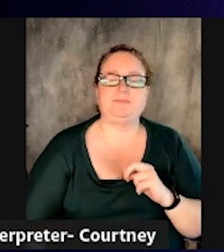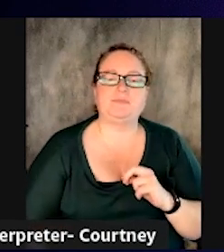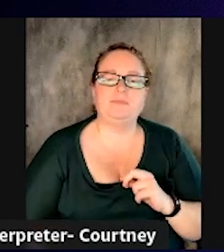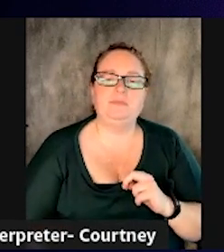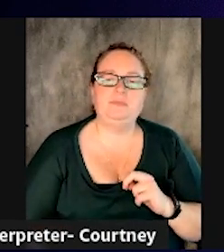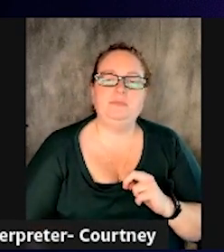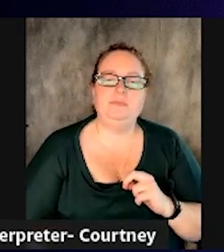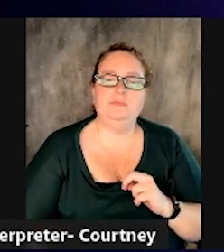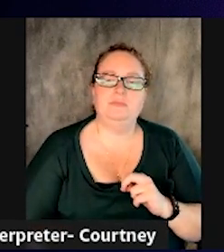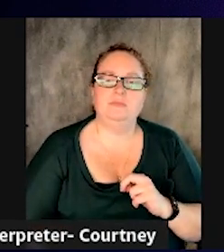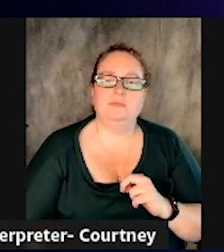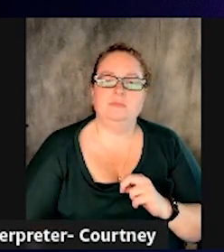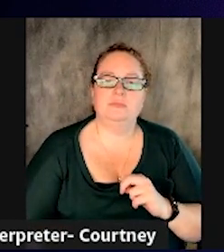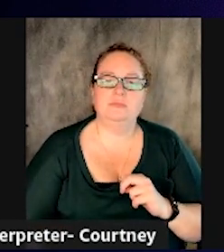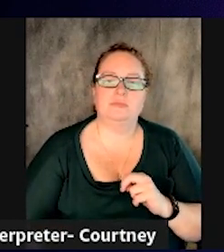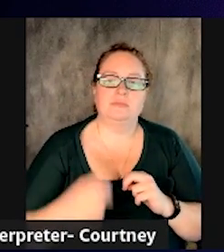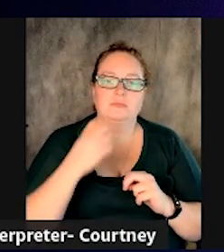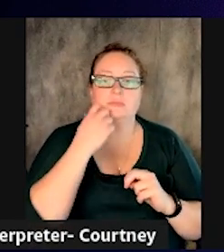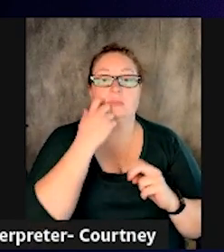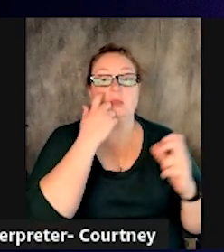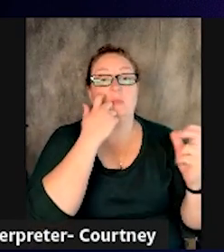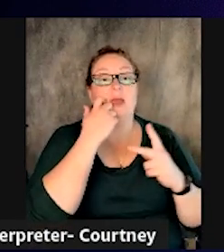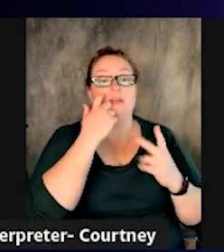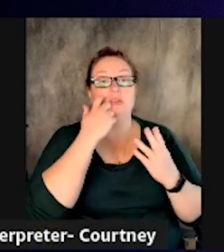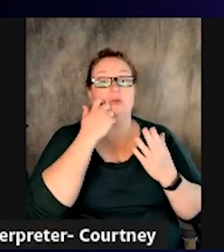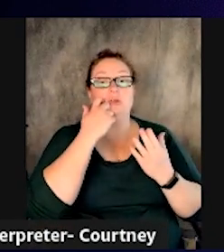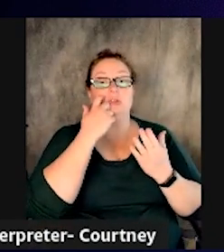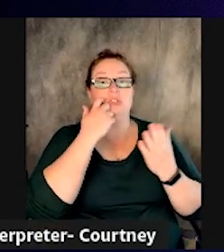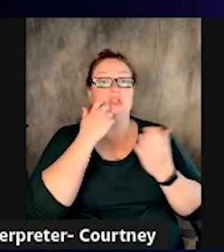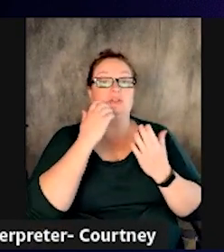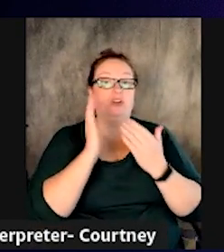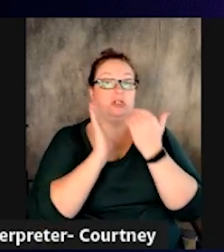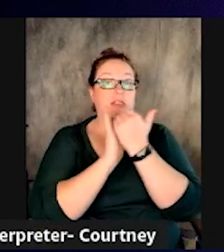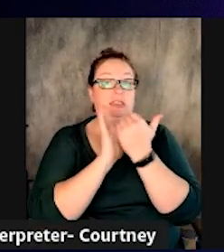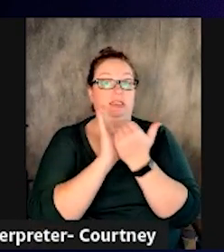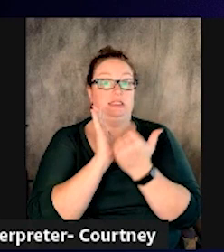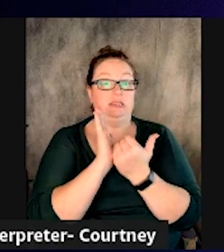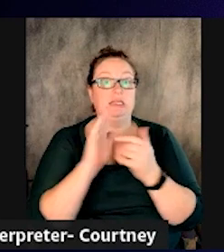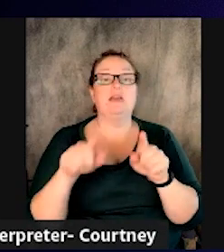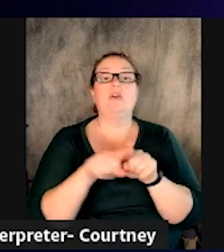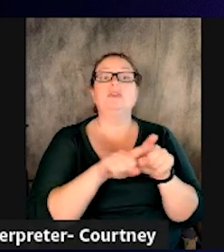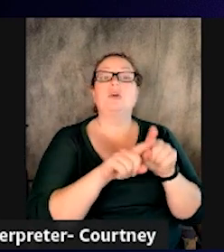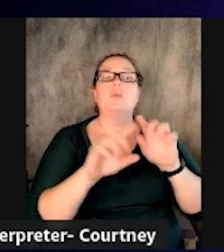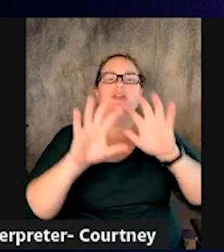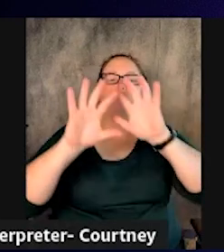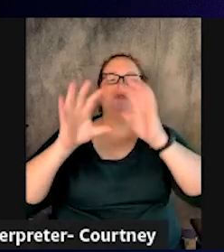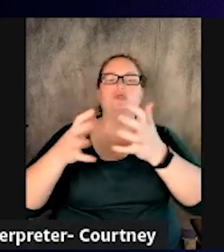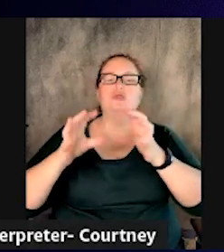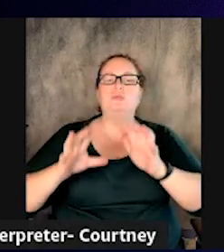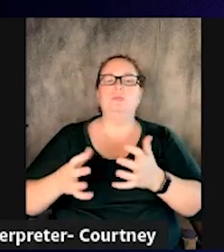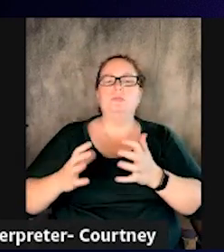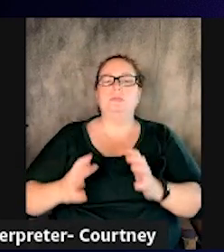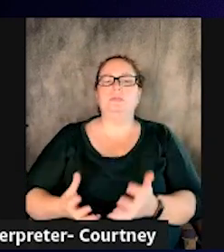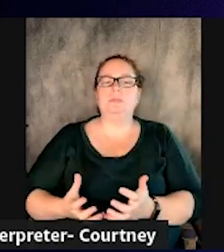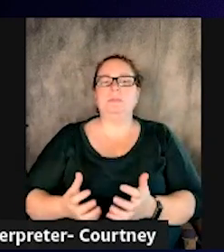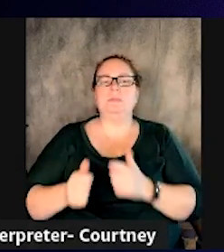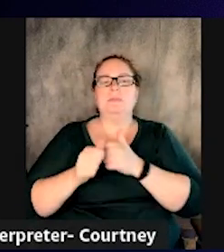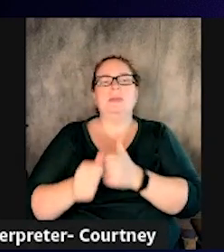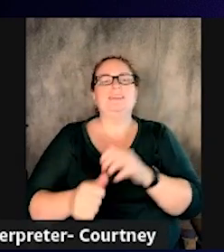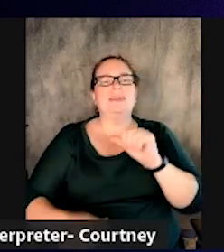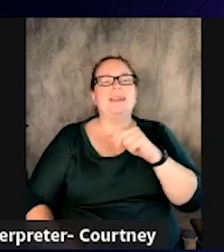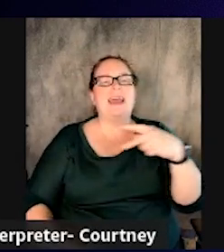And going back to my server list, I also want to group my servers into applications and into